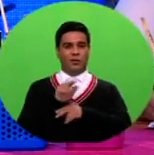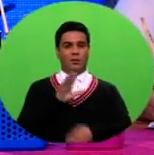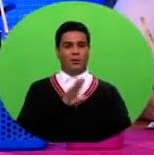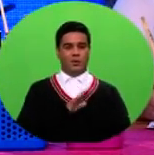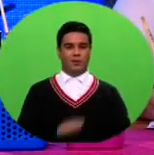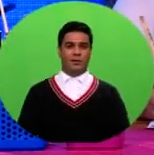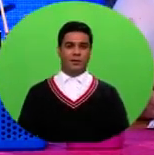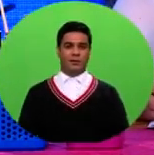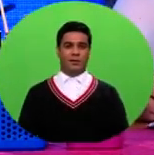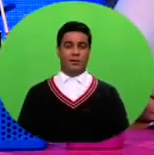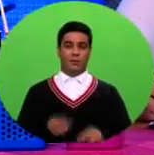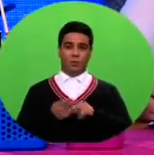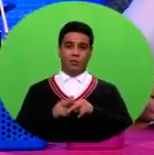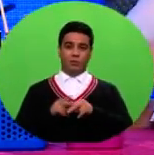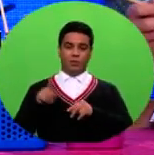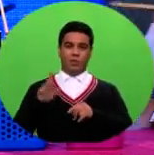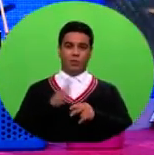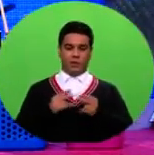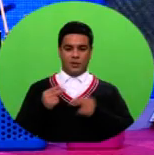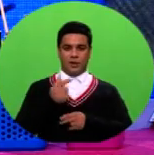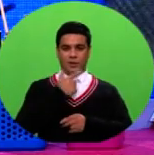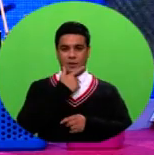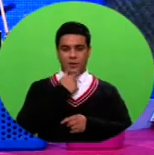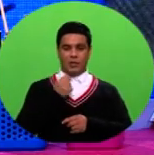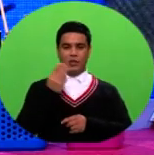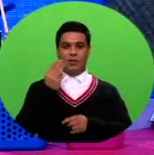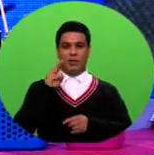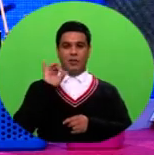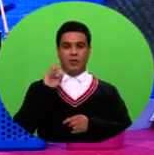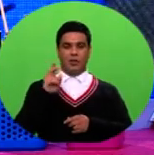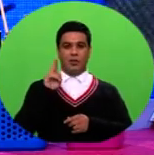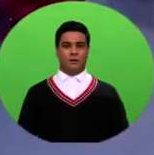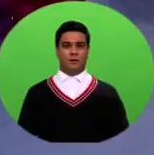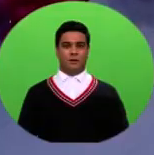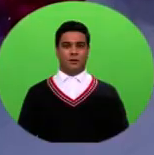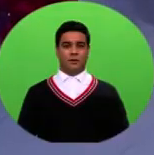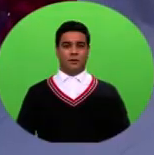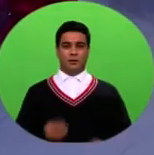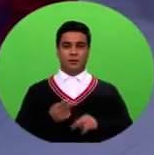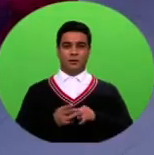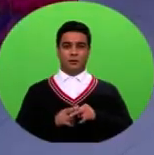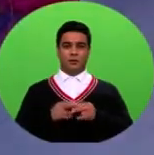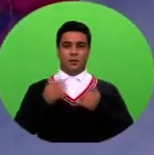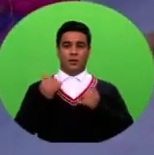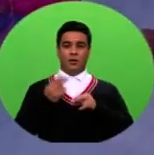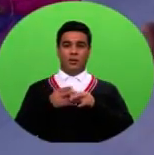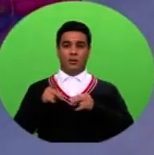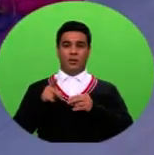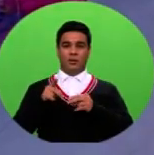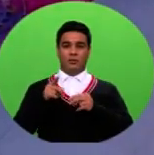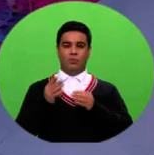o'tgansiz. Bu shtrix punktir chiziq 2 nuqtali. Endi buklash